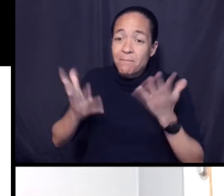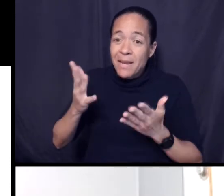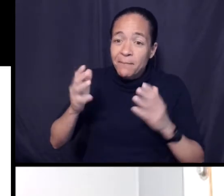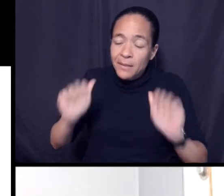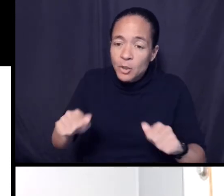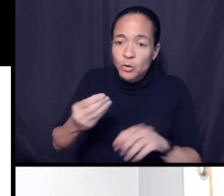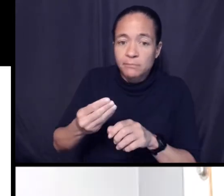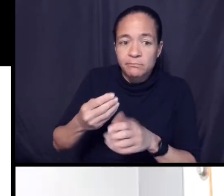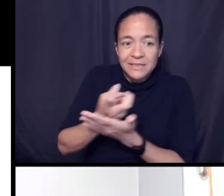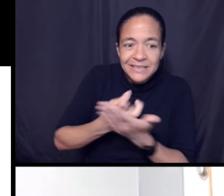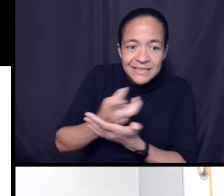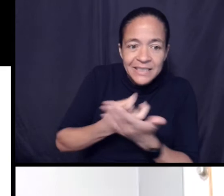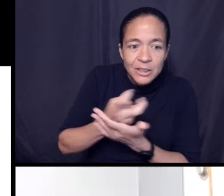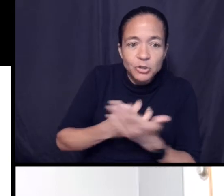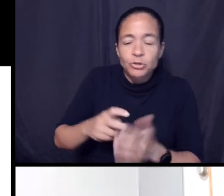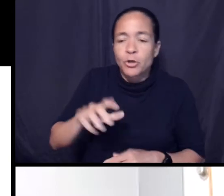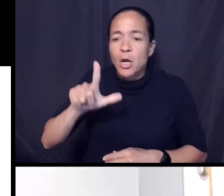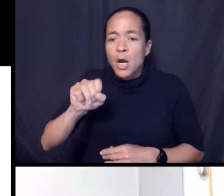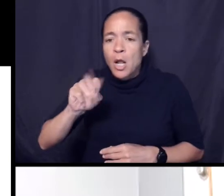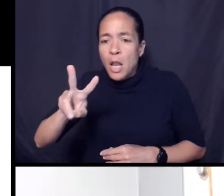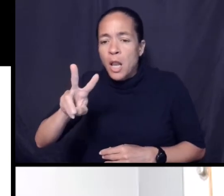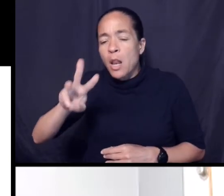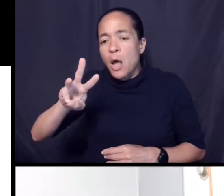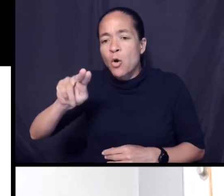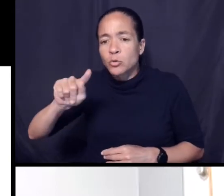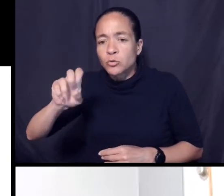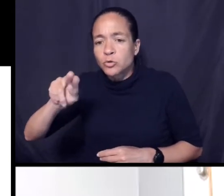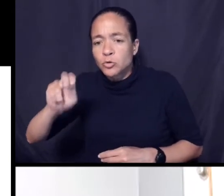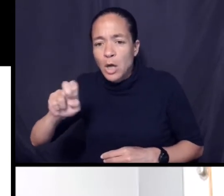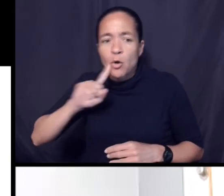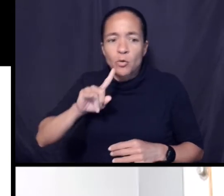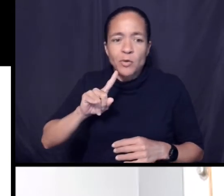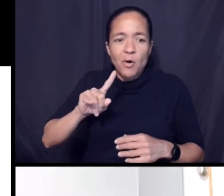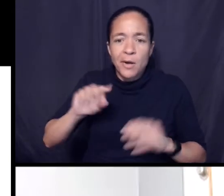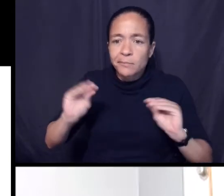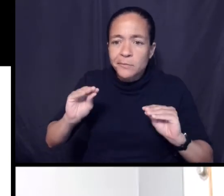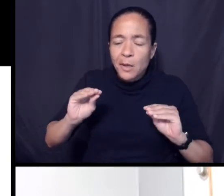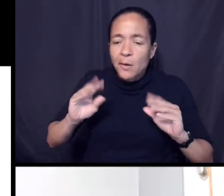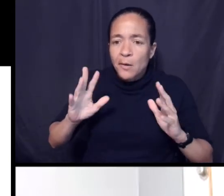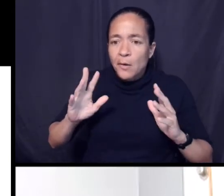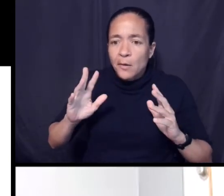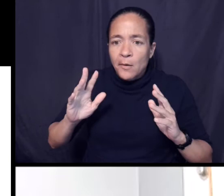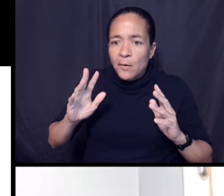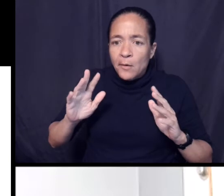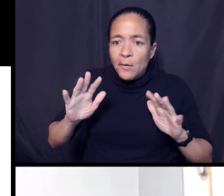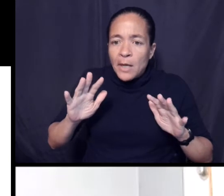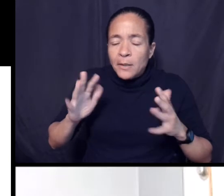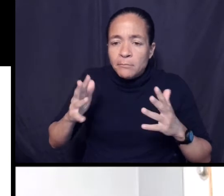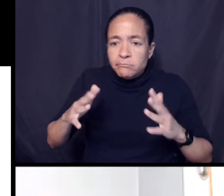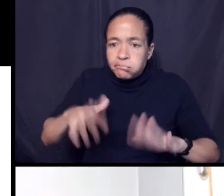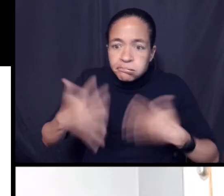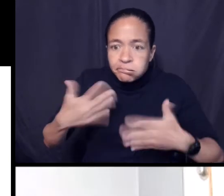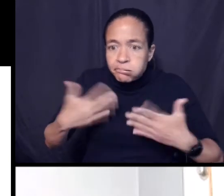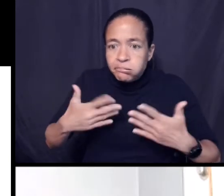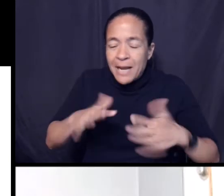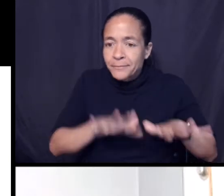may have seizures, low tone, lethargy, and then other things such as sensorineural hearing loss,